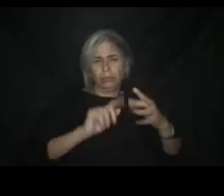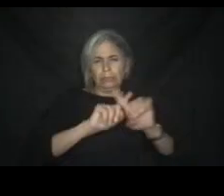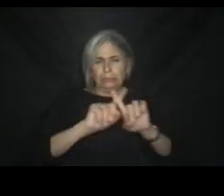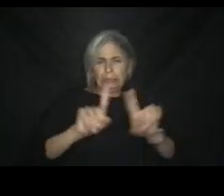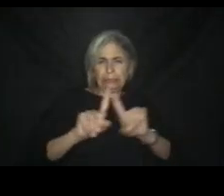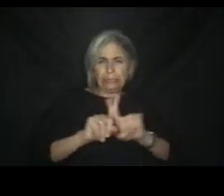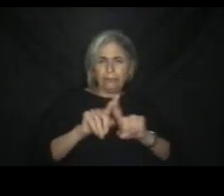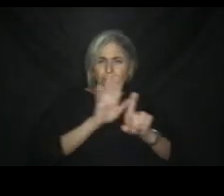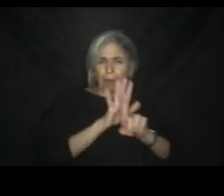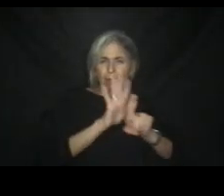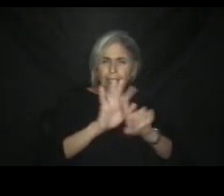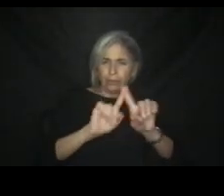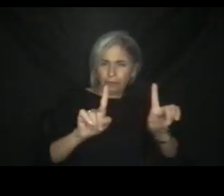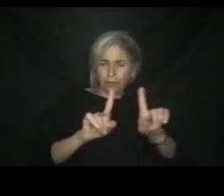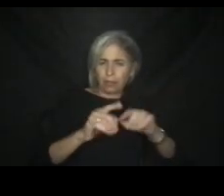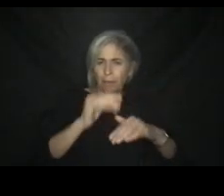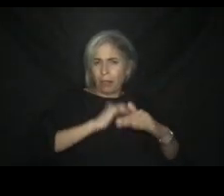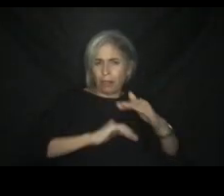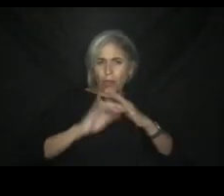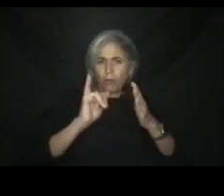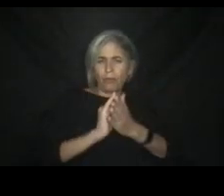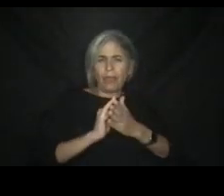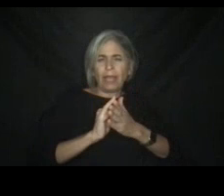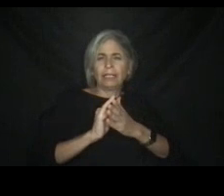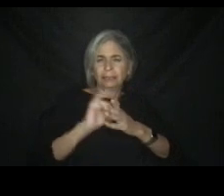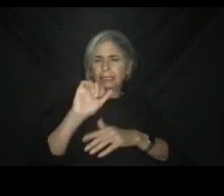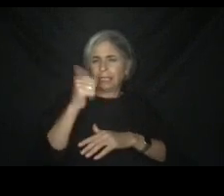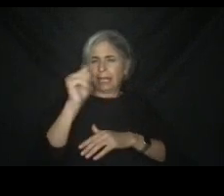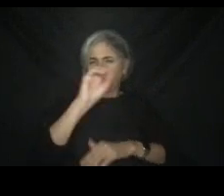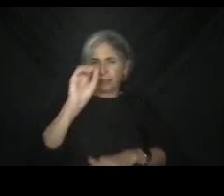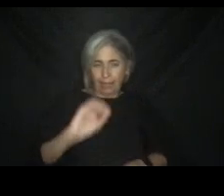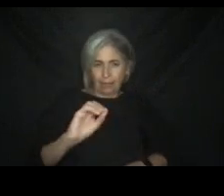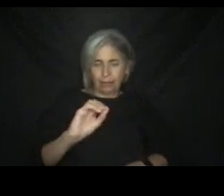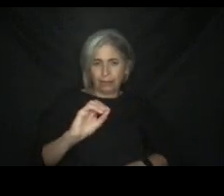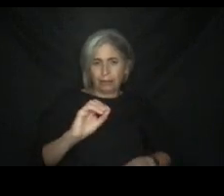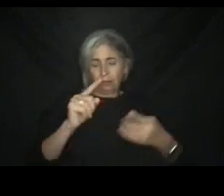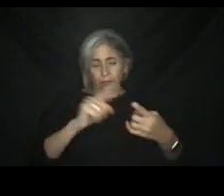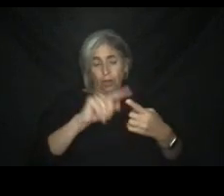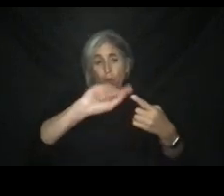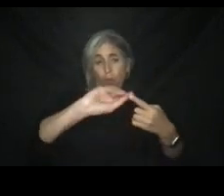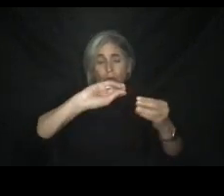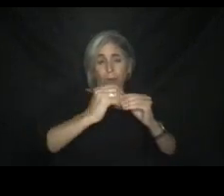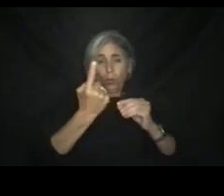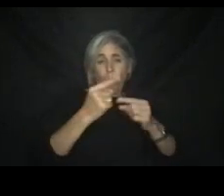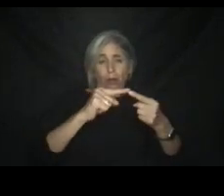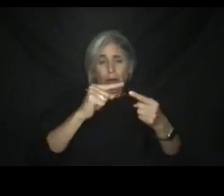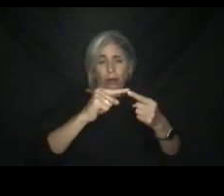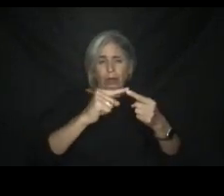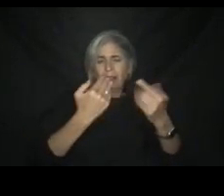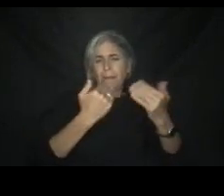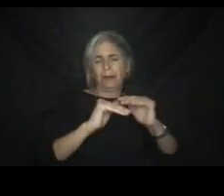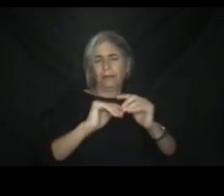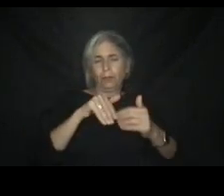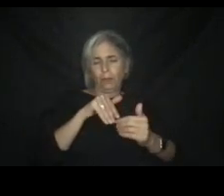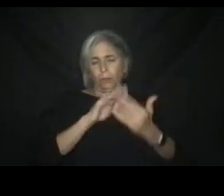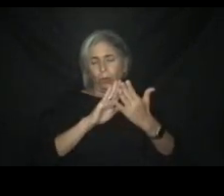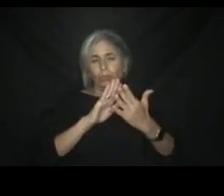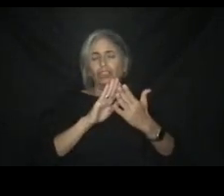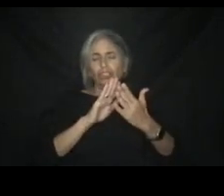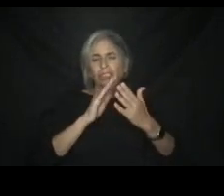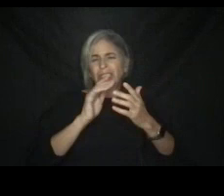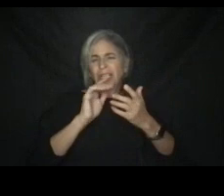districts. All of them are well below that 10% threshold. Alternative 1 is a minimalist approach that improves population balance while making the